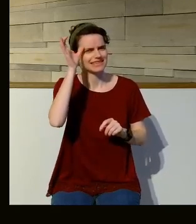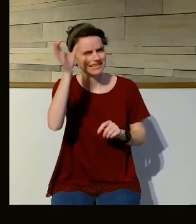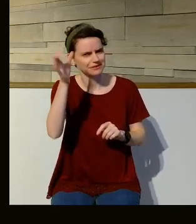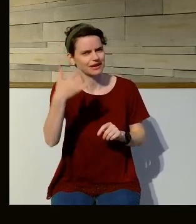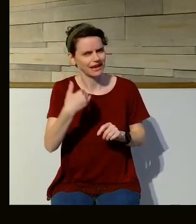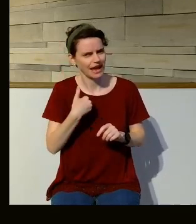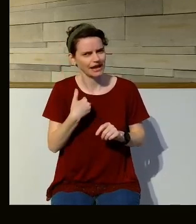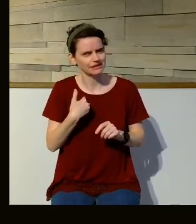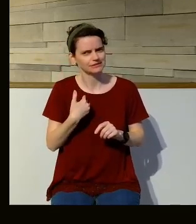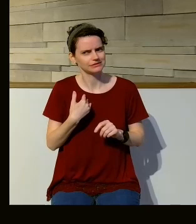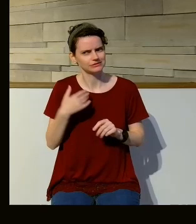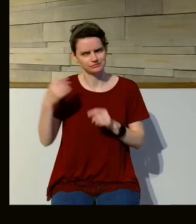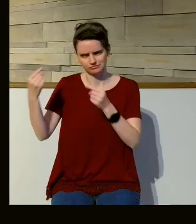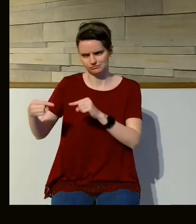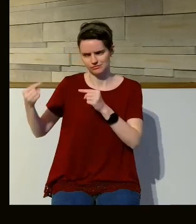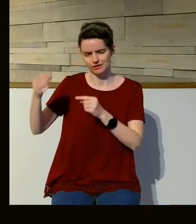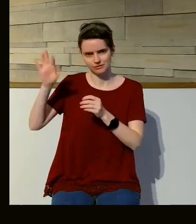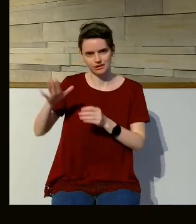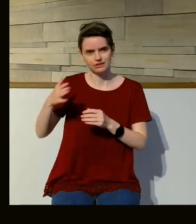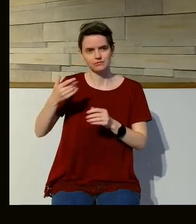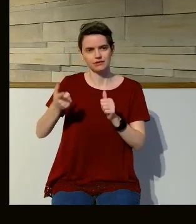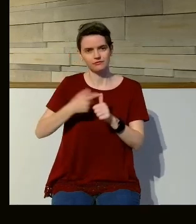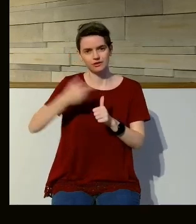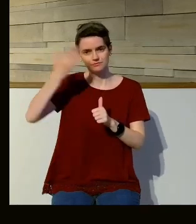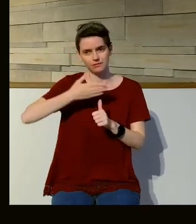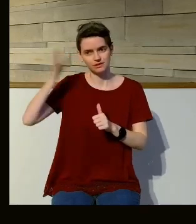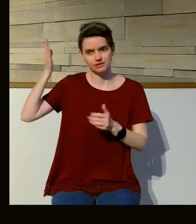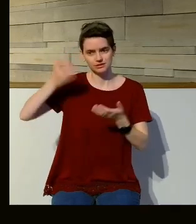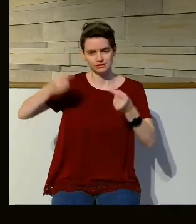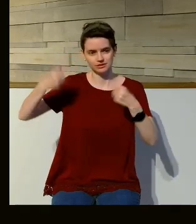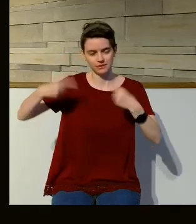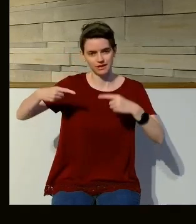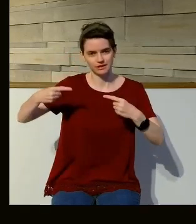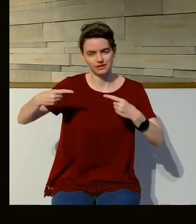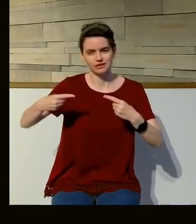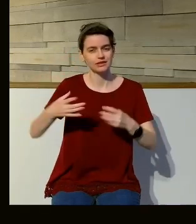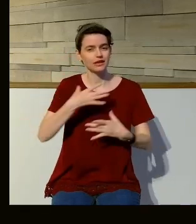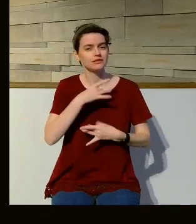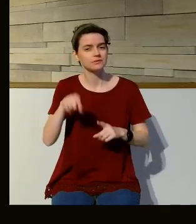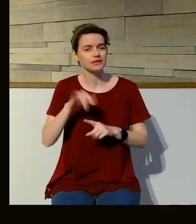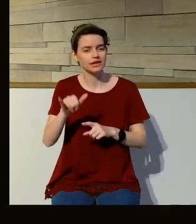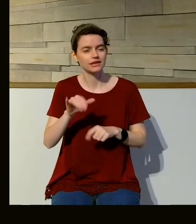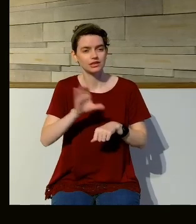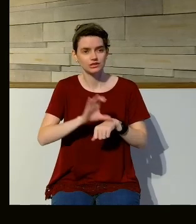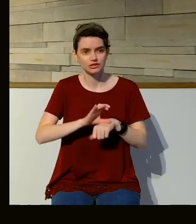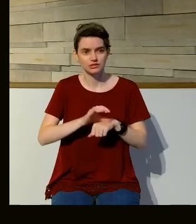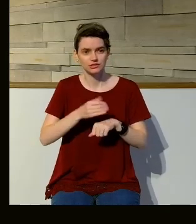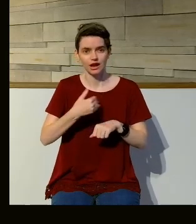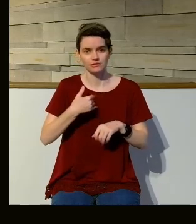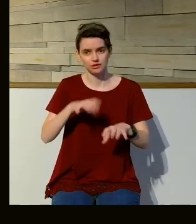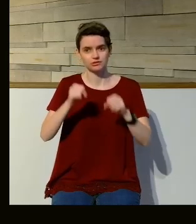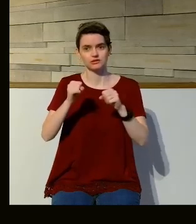I had an atheist in college, and he was actually my first public debate 5 years later. What was interesting about that is that the church that was hosting it